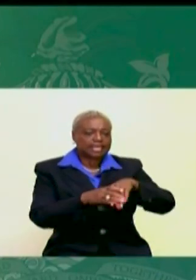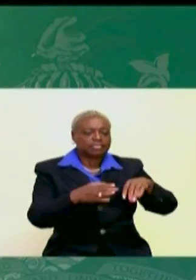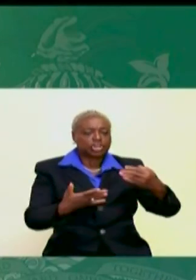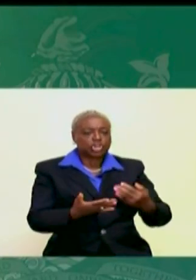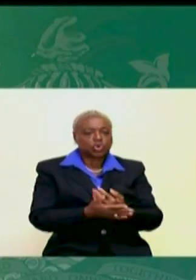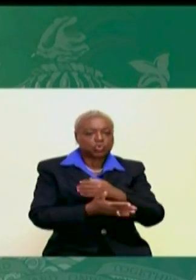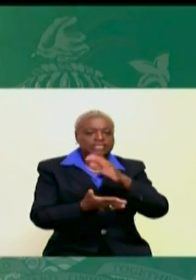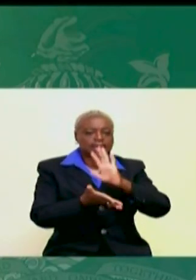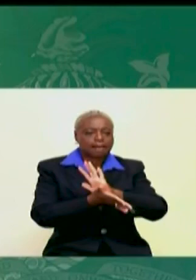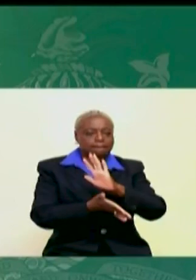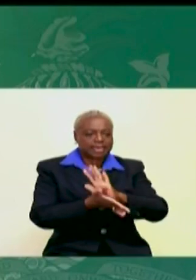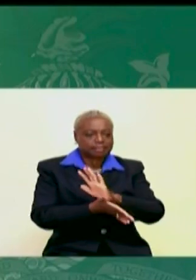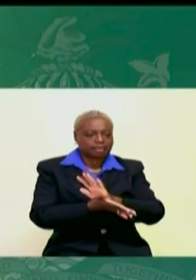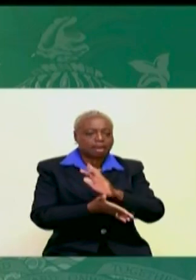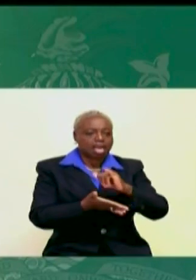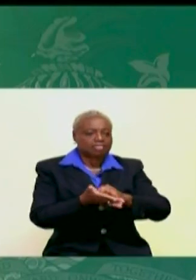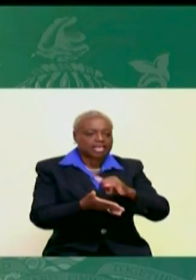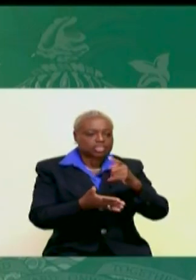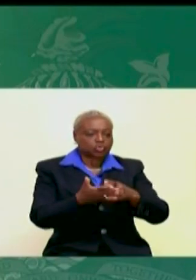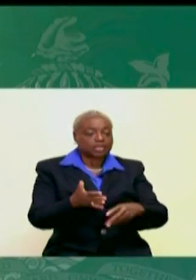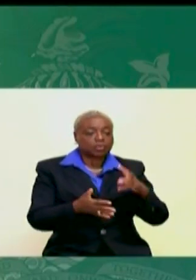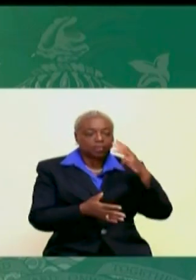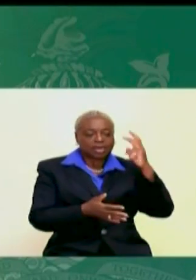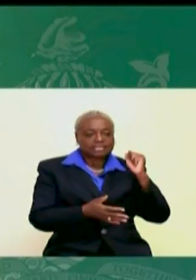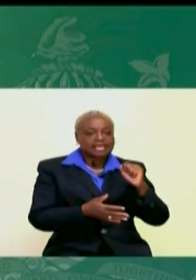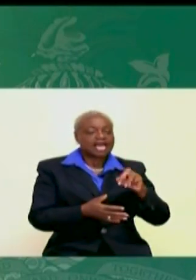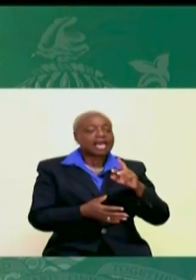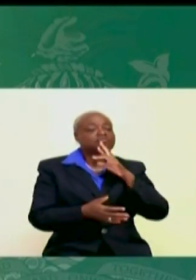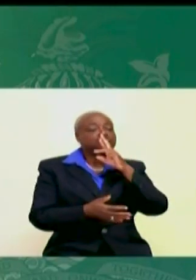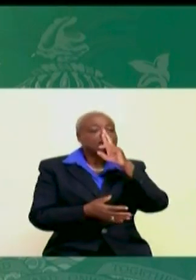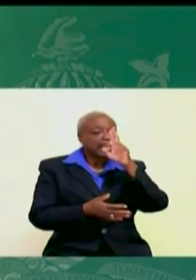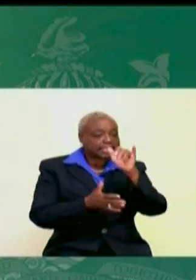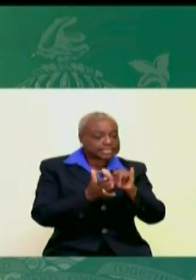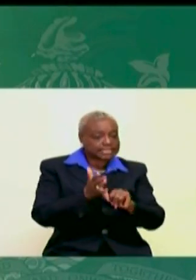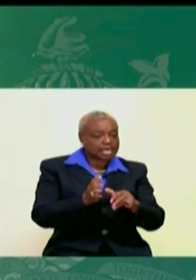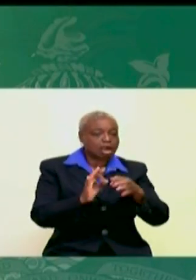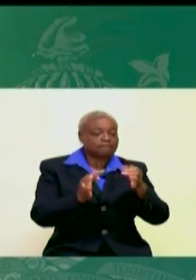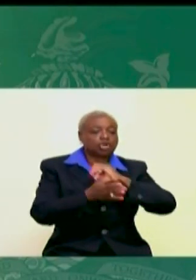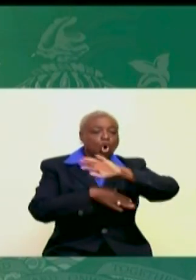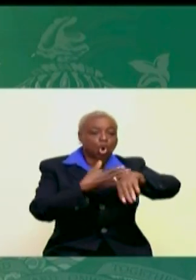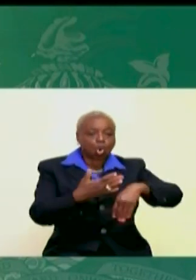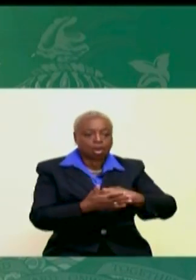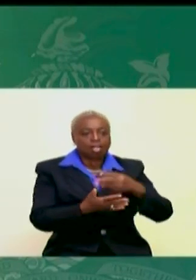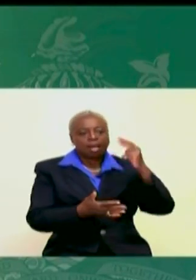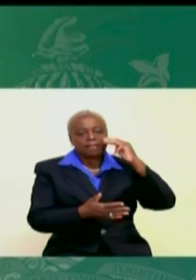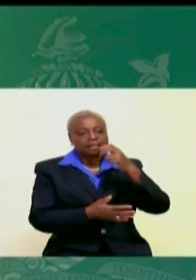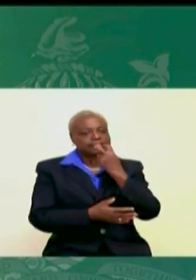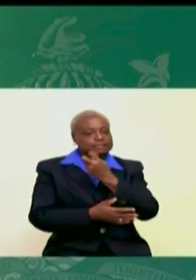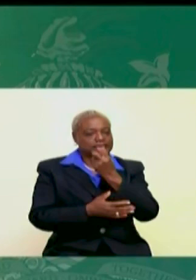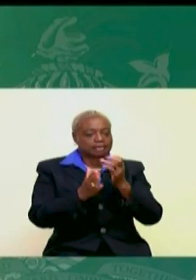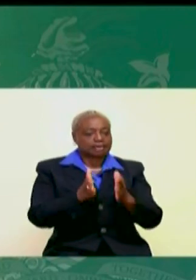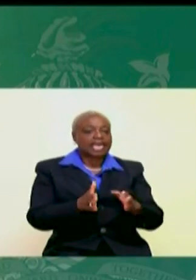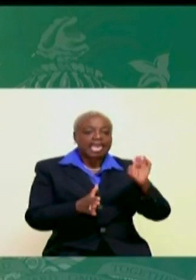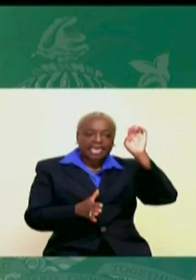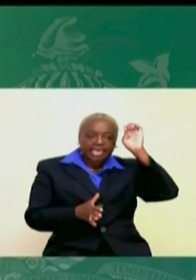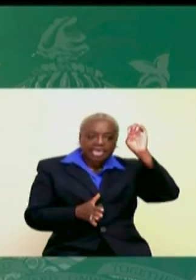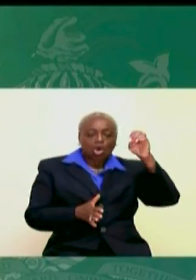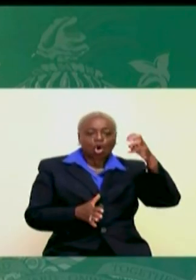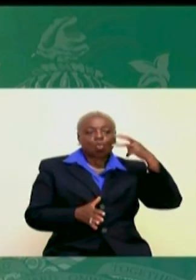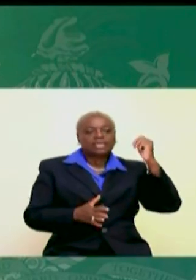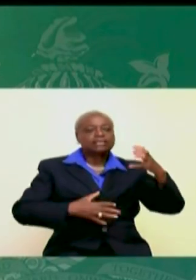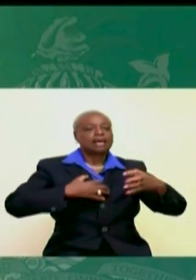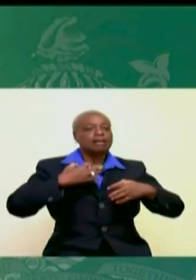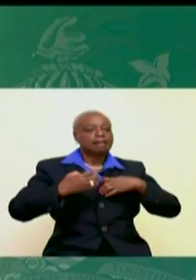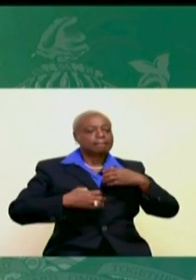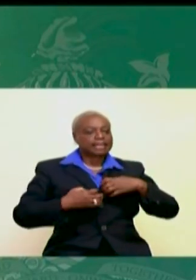History. That's what it was, Madam Speaker. And the reality of it all, Madam Speaker, he was complaining. Eddie